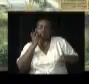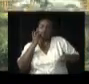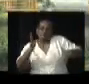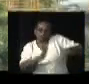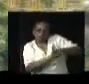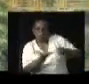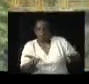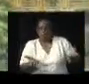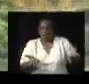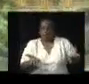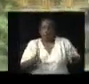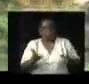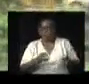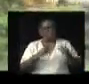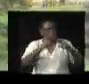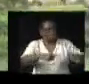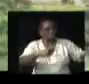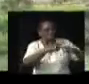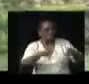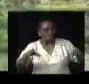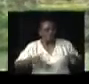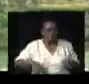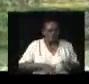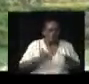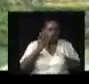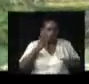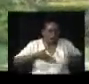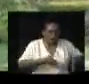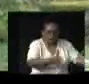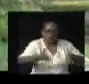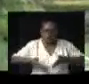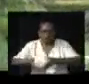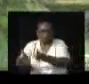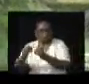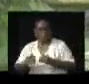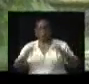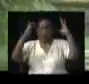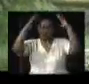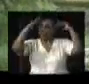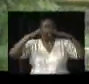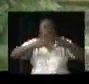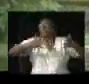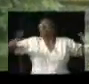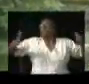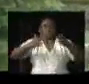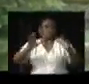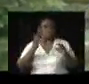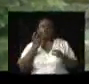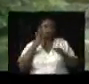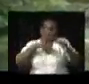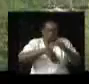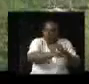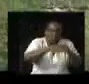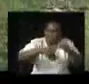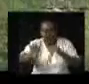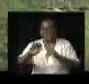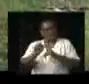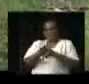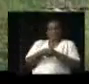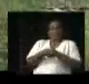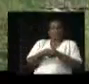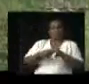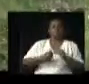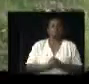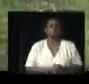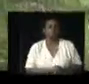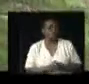system. Due to this, the different drainage systems can't process the excess water after a large rainfall. The